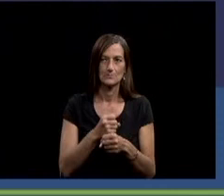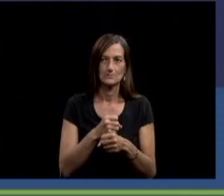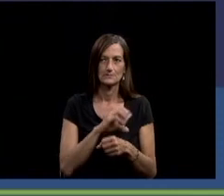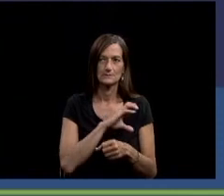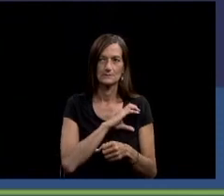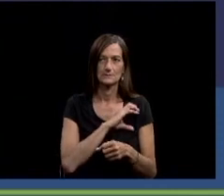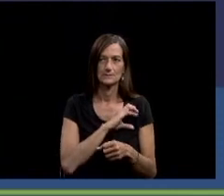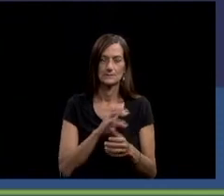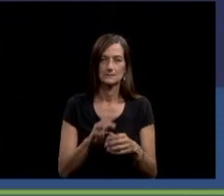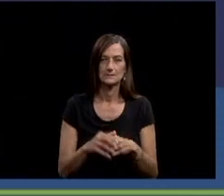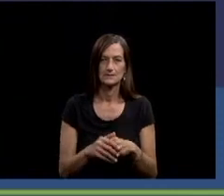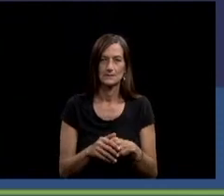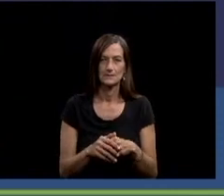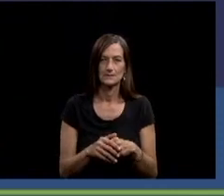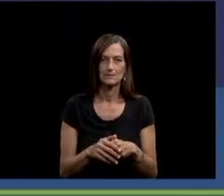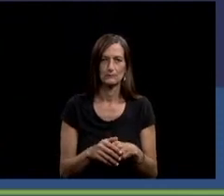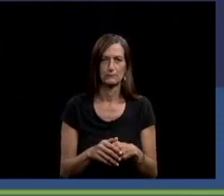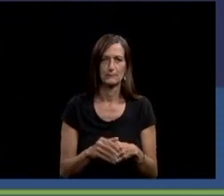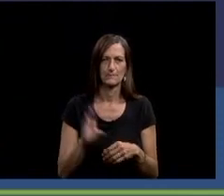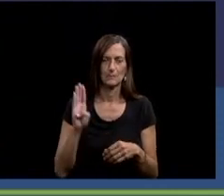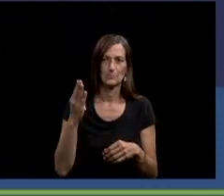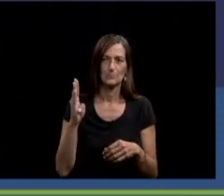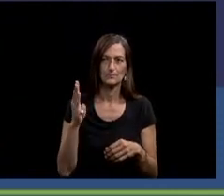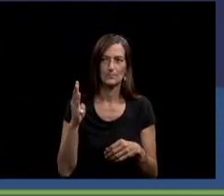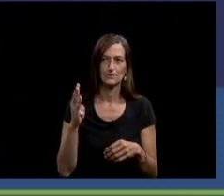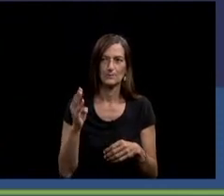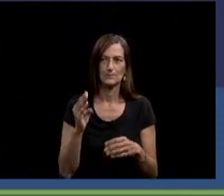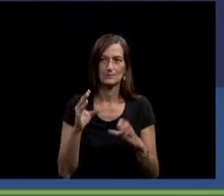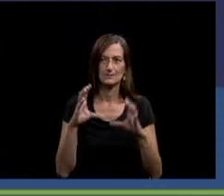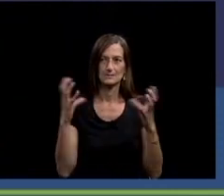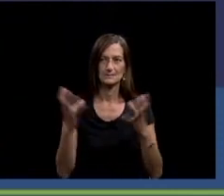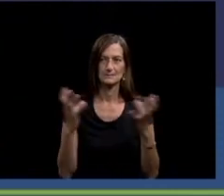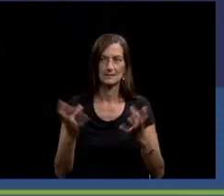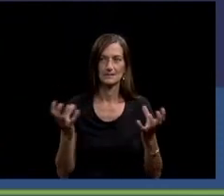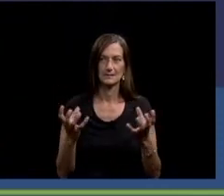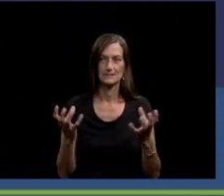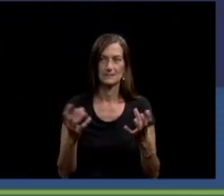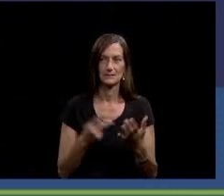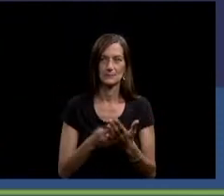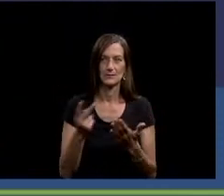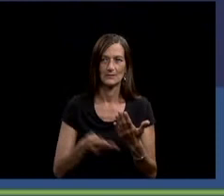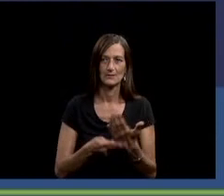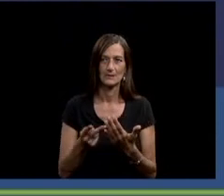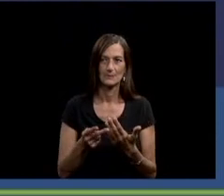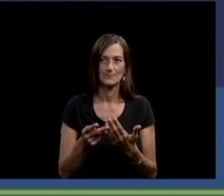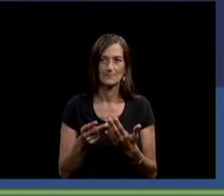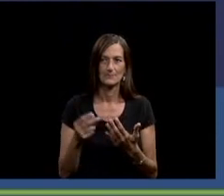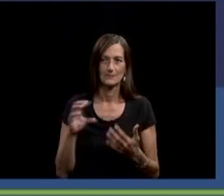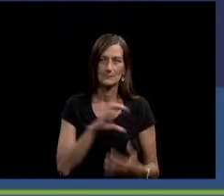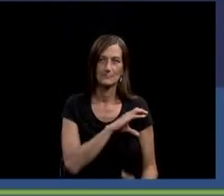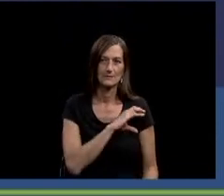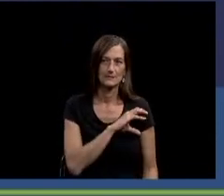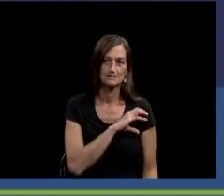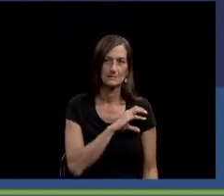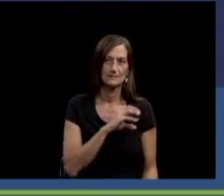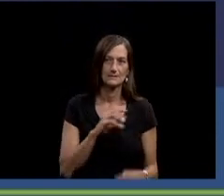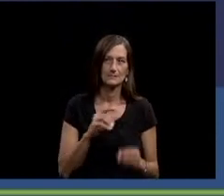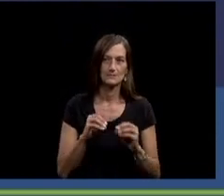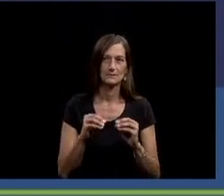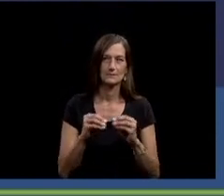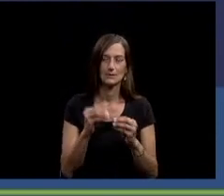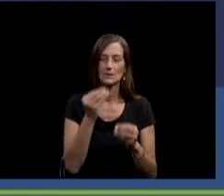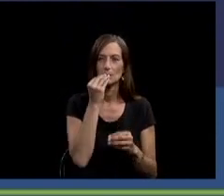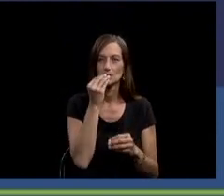by officers and the Citizens Police Academy Alumni Association, was able to provide food, toys, and personal items to over 100